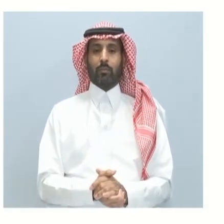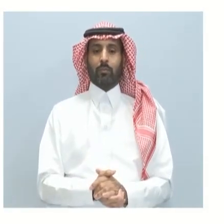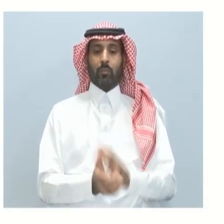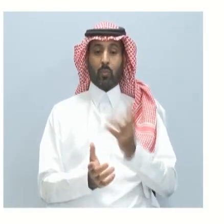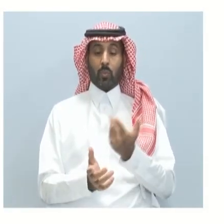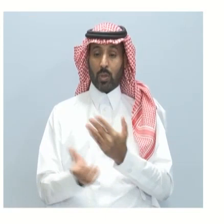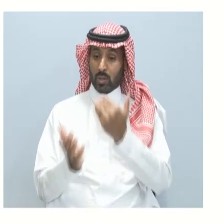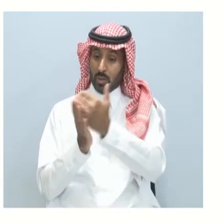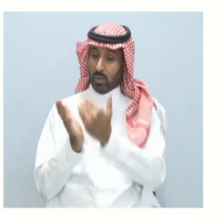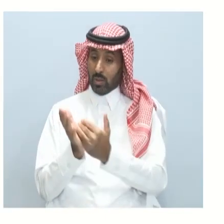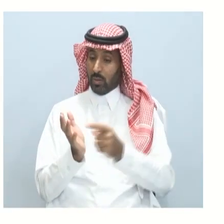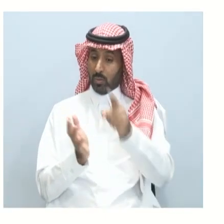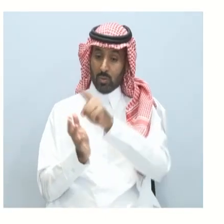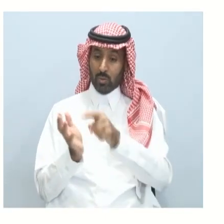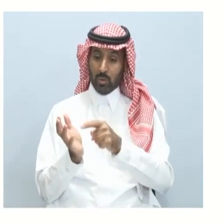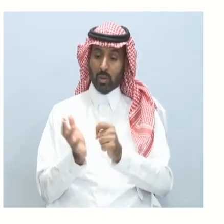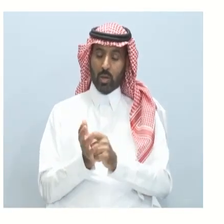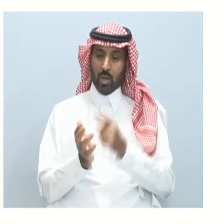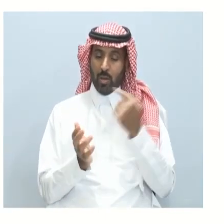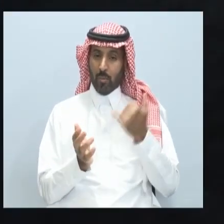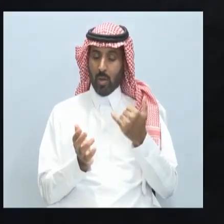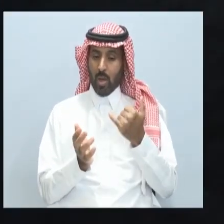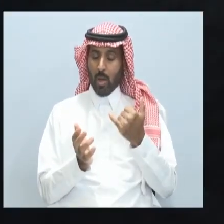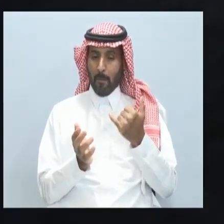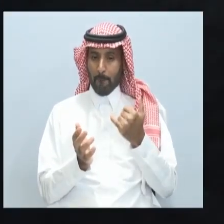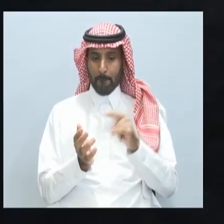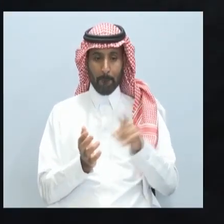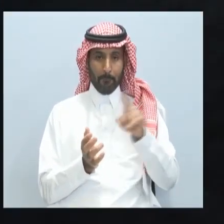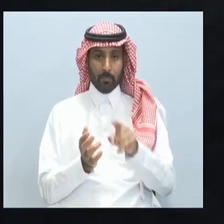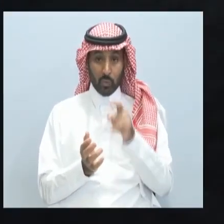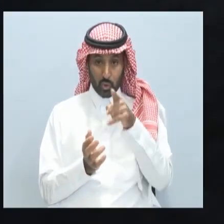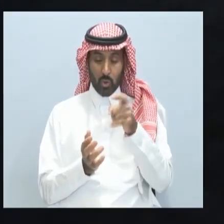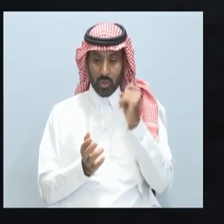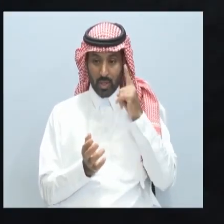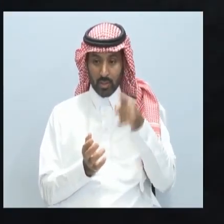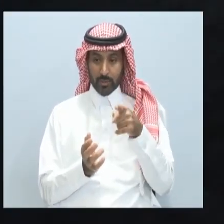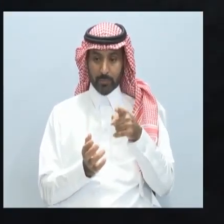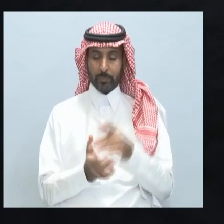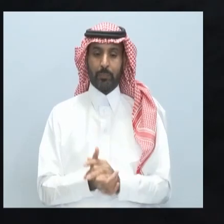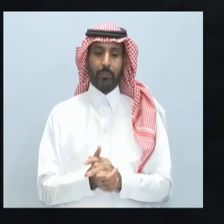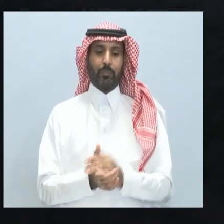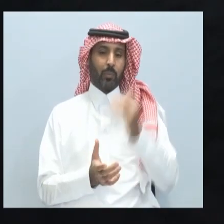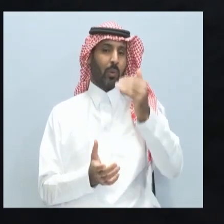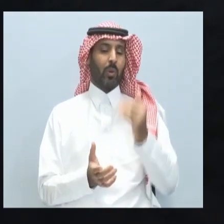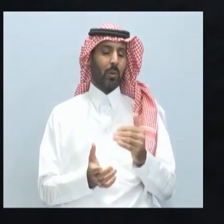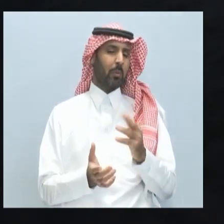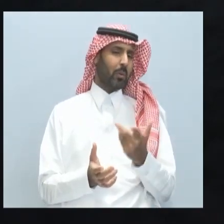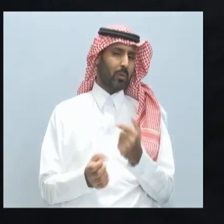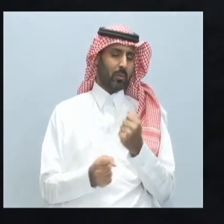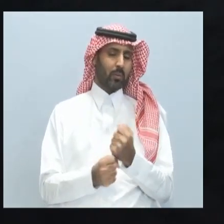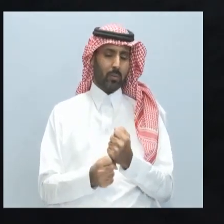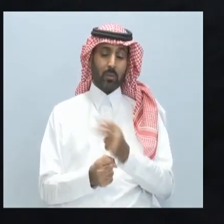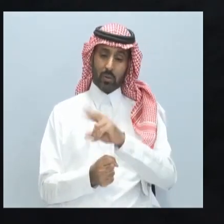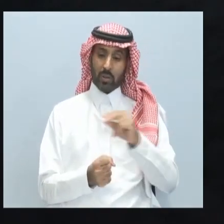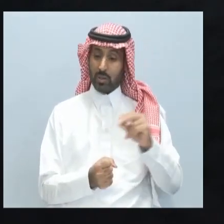Now we have the question also, this is a very interesting question. Do you think that we have here what might have happened if they